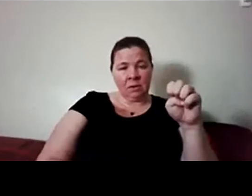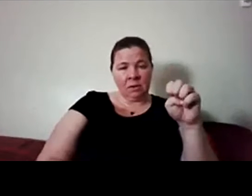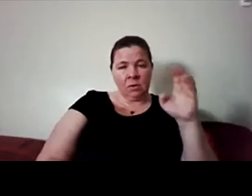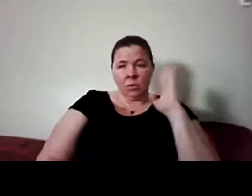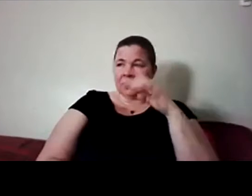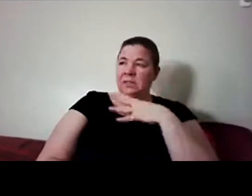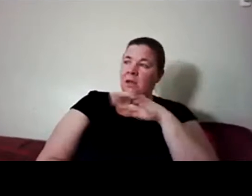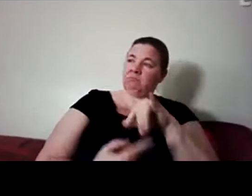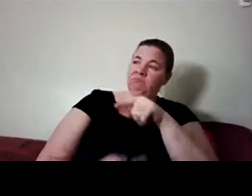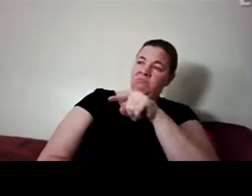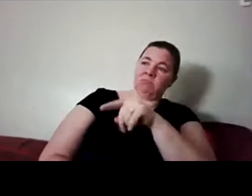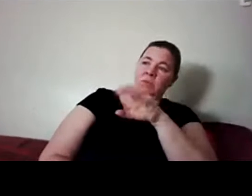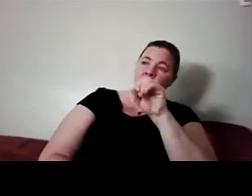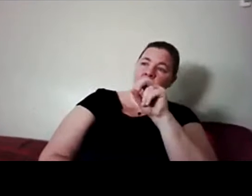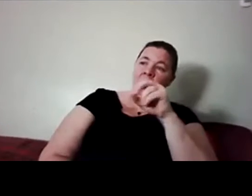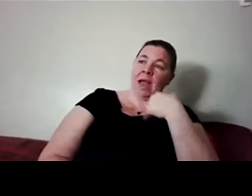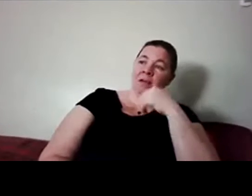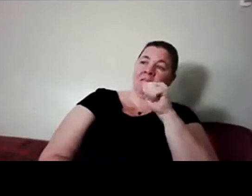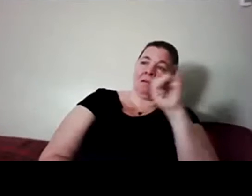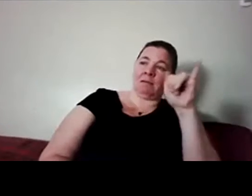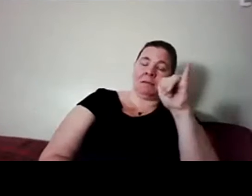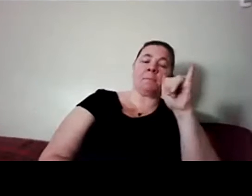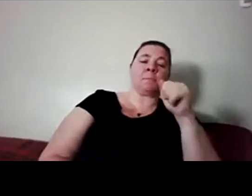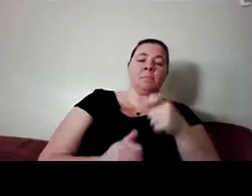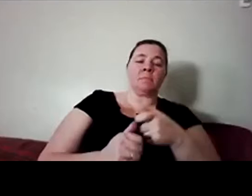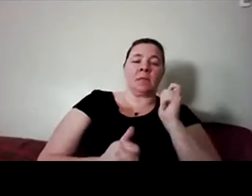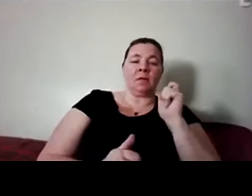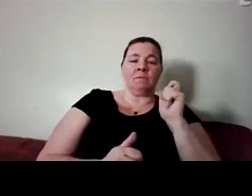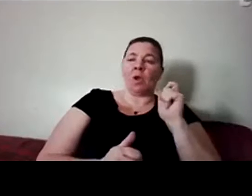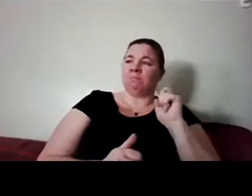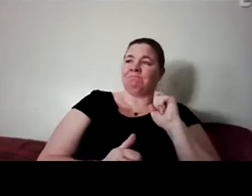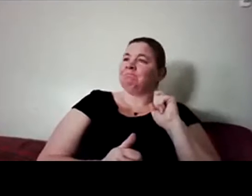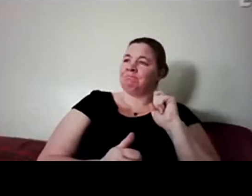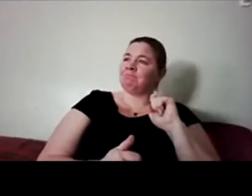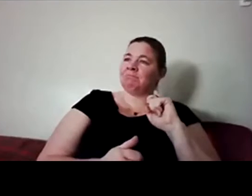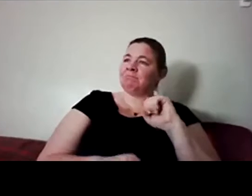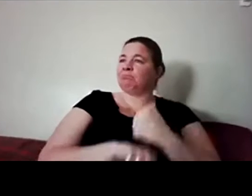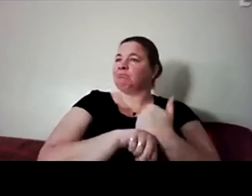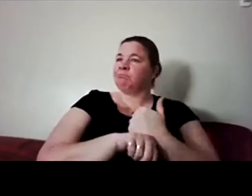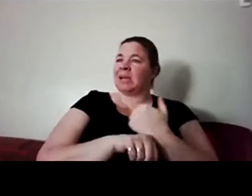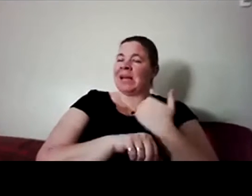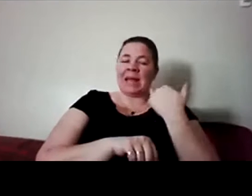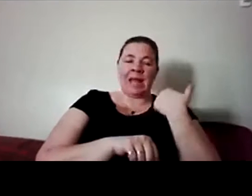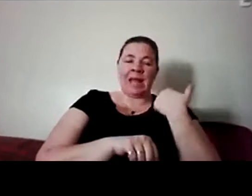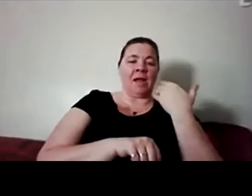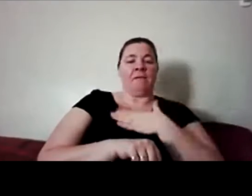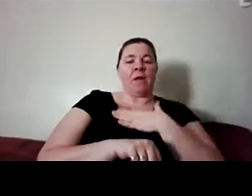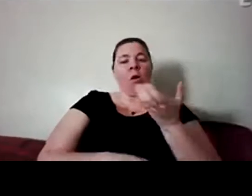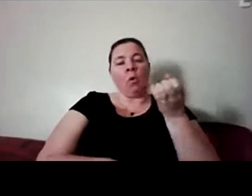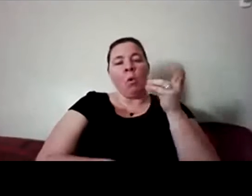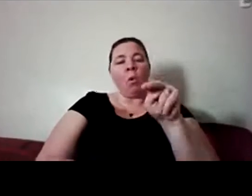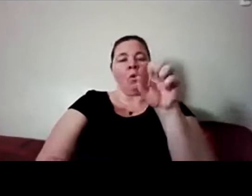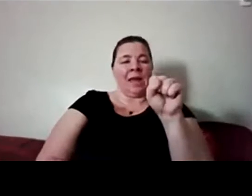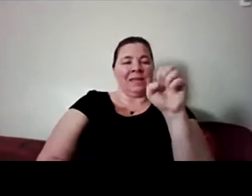what? We have AI from scratch. We can have our own SEO. Super,